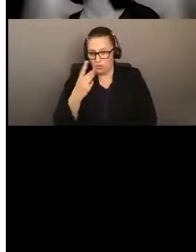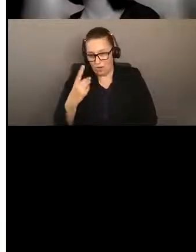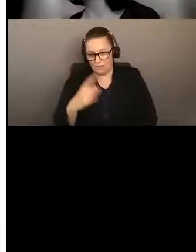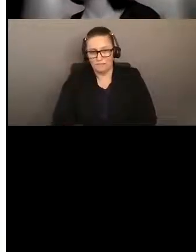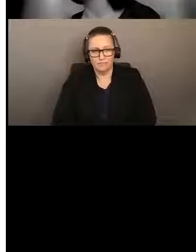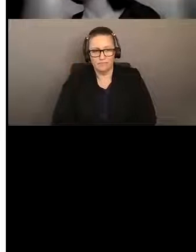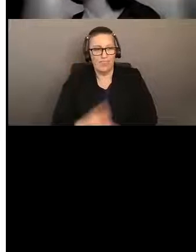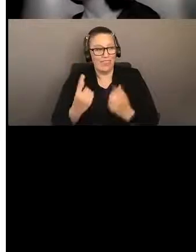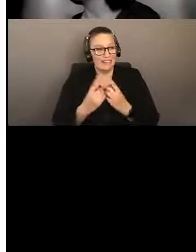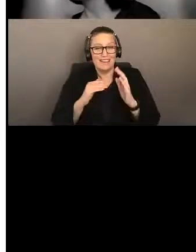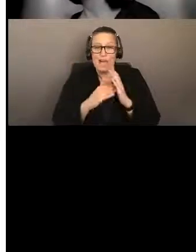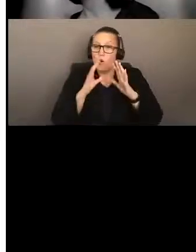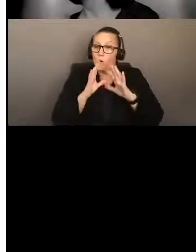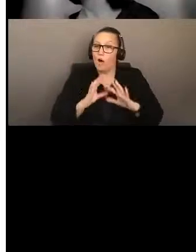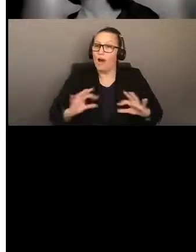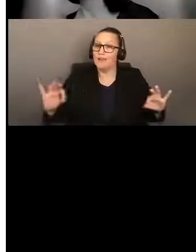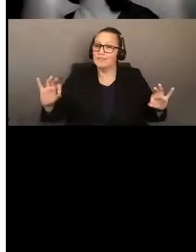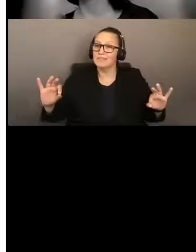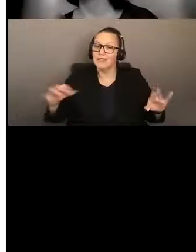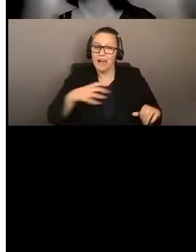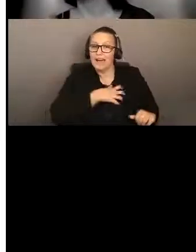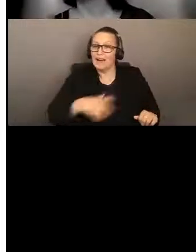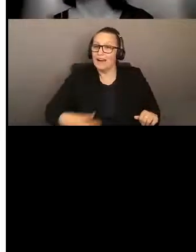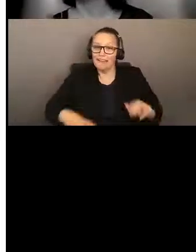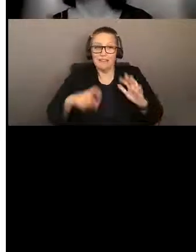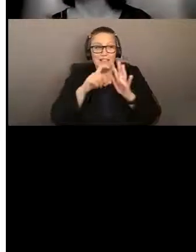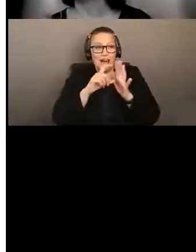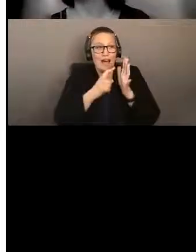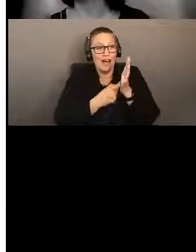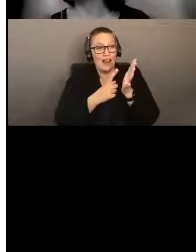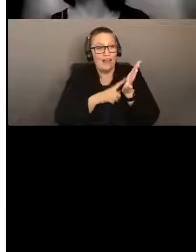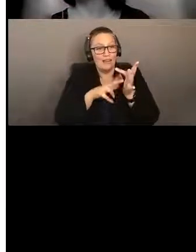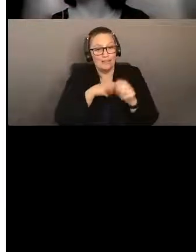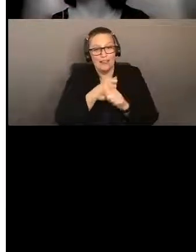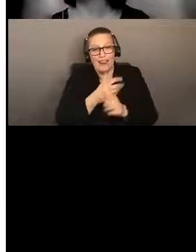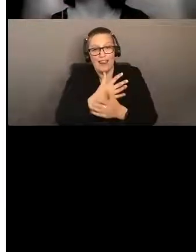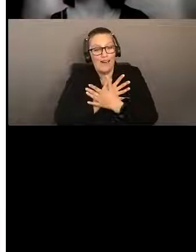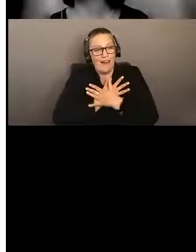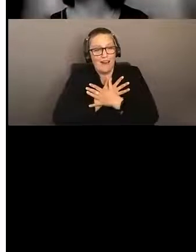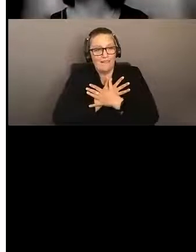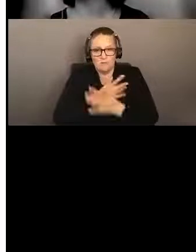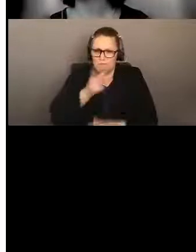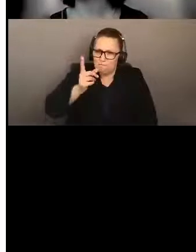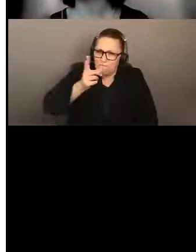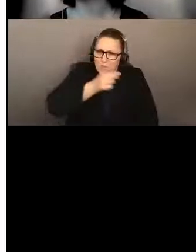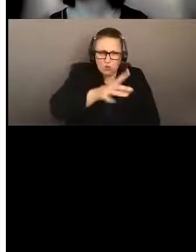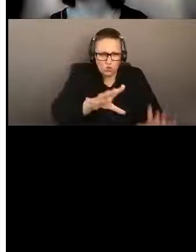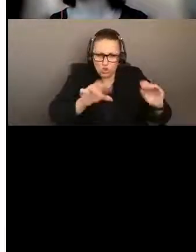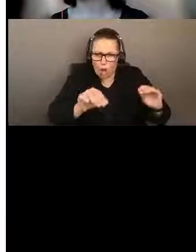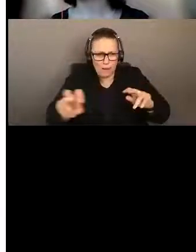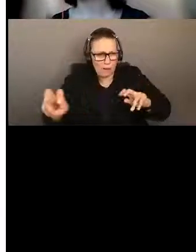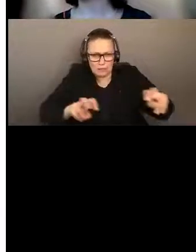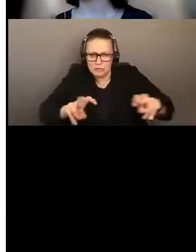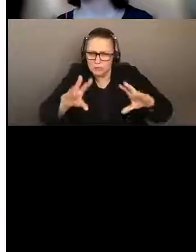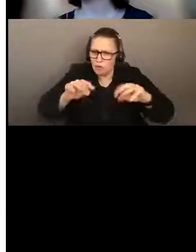Darling would probably have approved of, as he was said to be even rather tyrannical, proposing measures to restrict freedom of the press and theatrical entertainment,